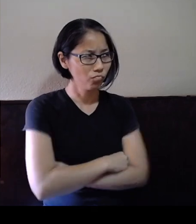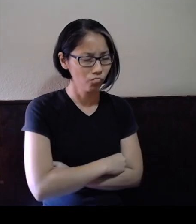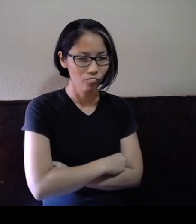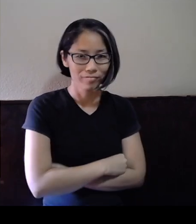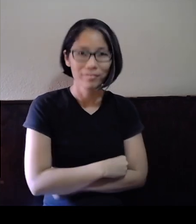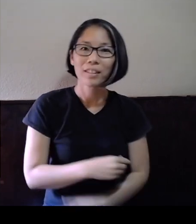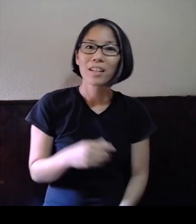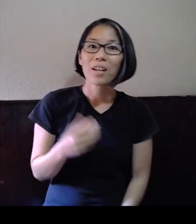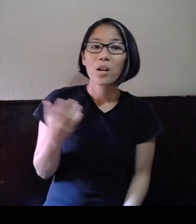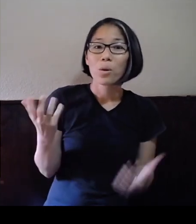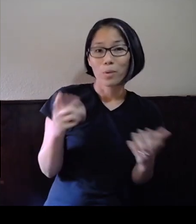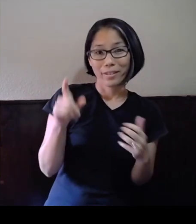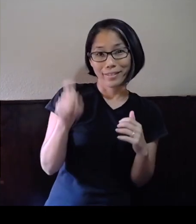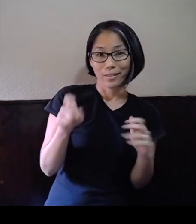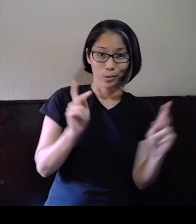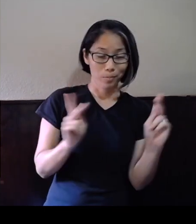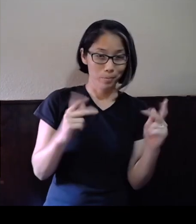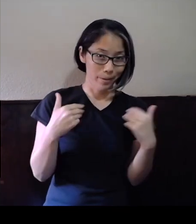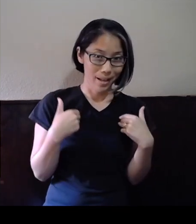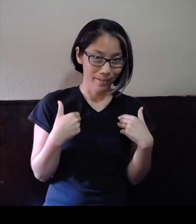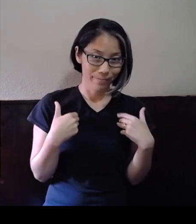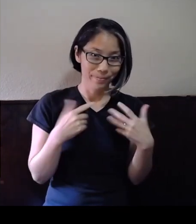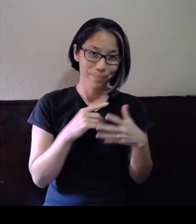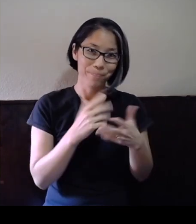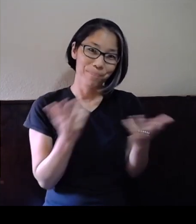What needs do people have?